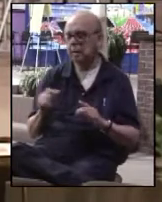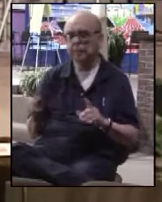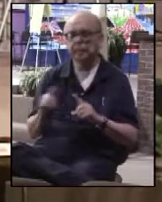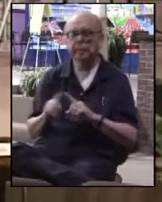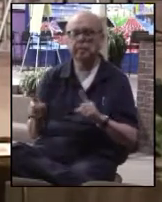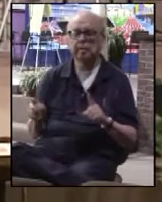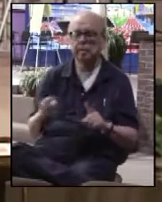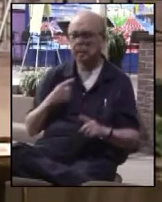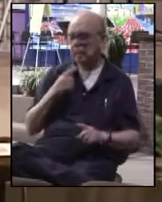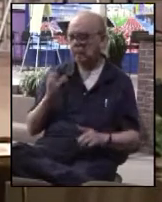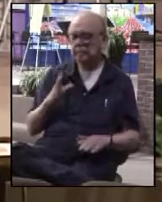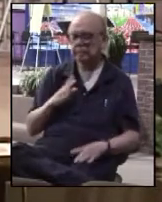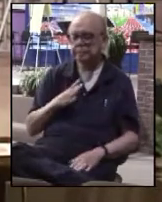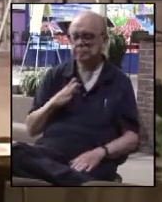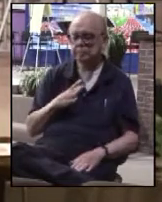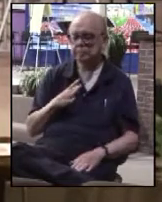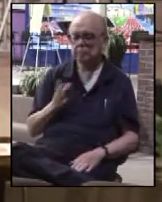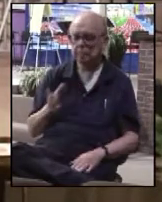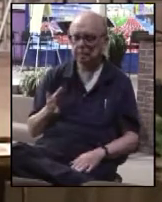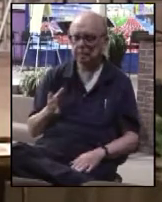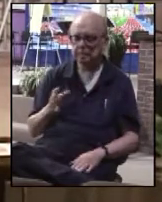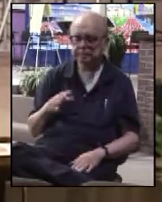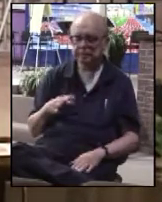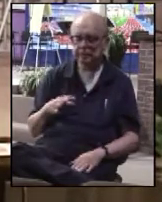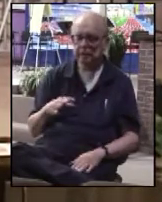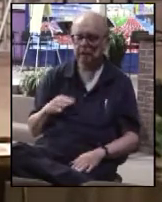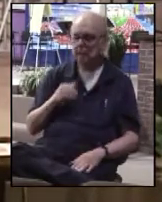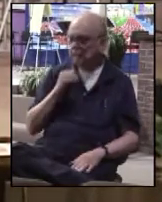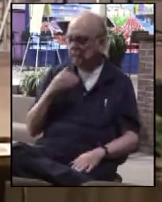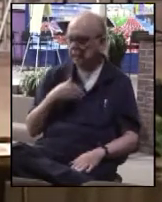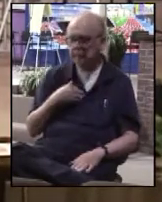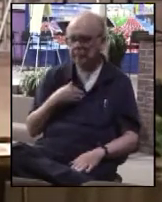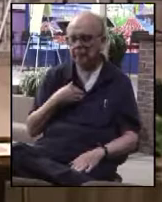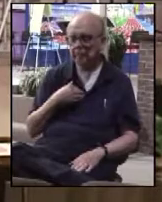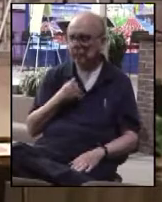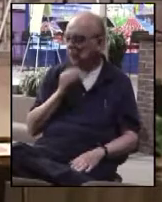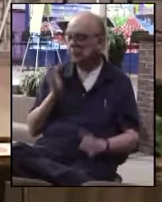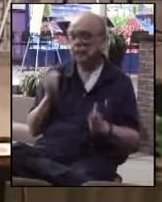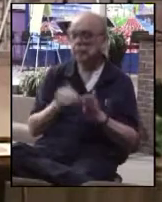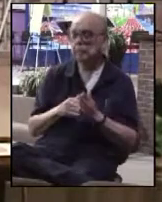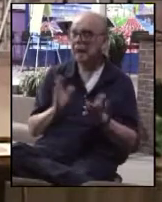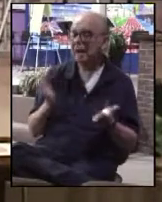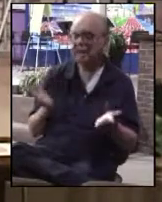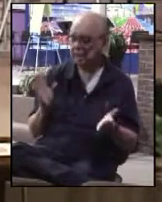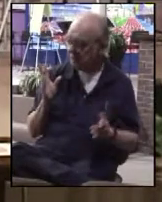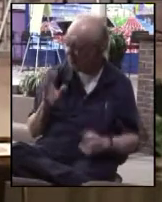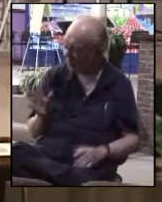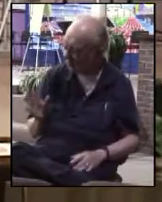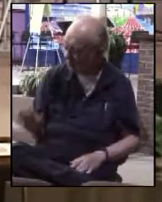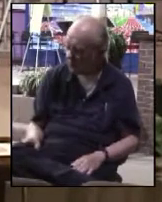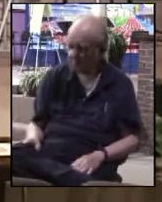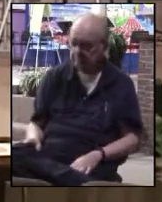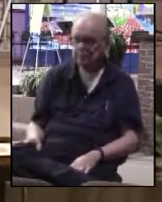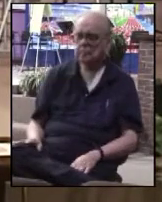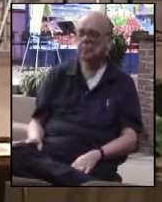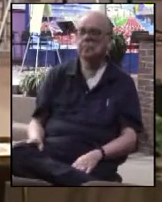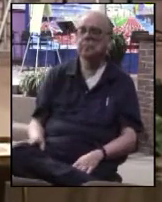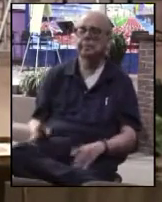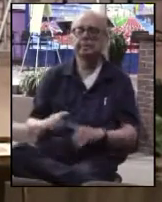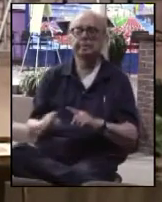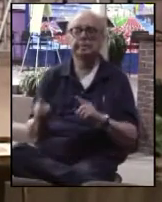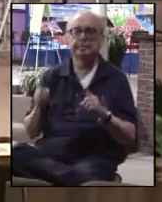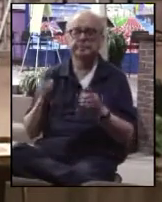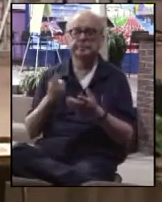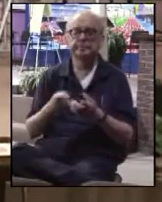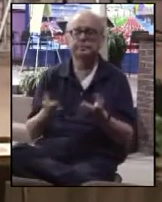that's fine and if I and if I didn't I wouldn't return there okay but here's